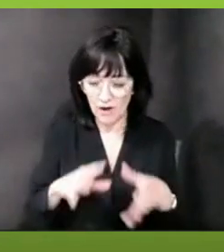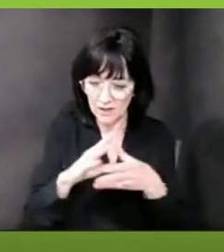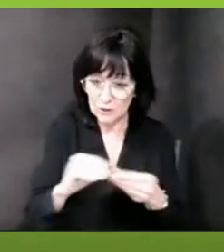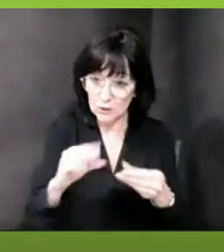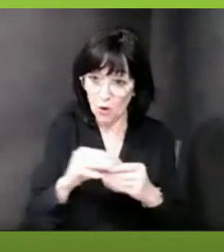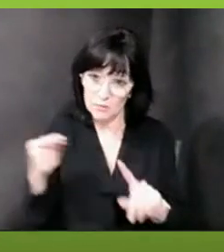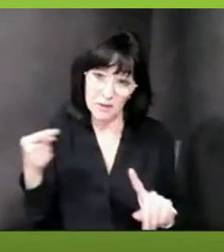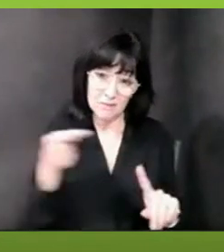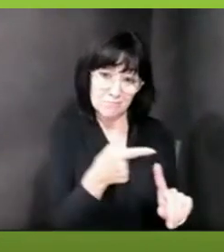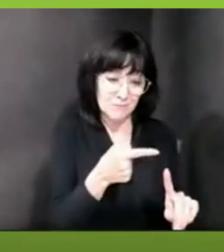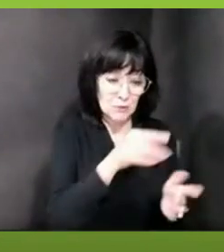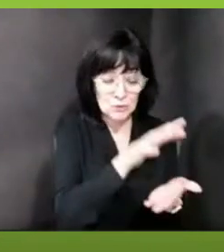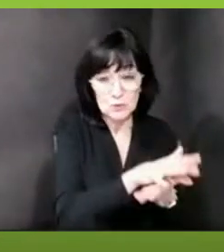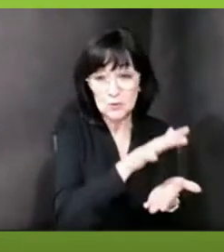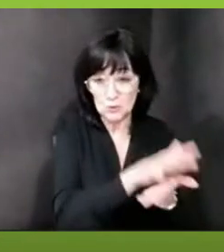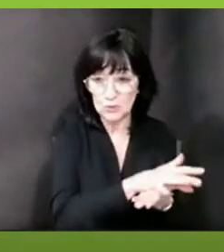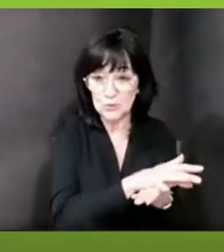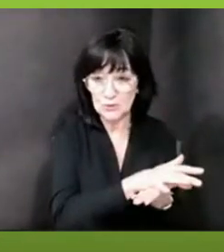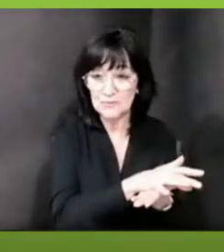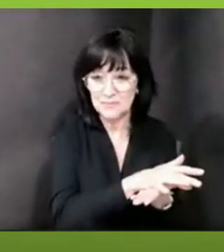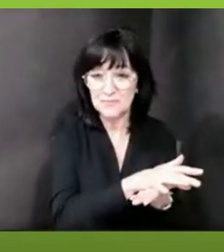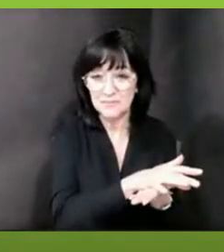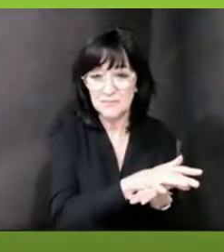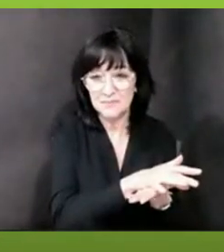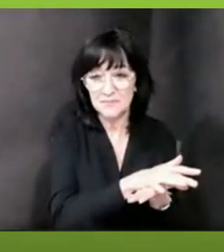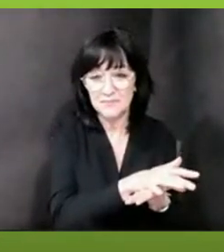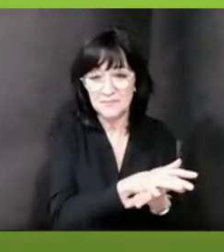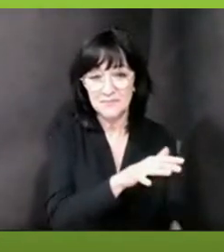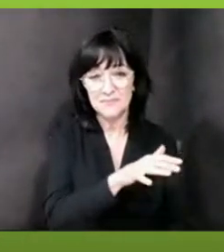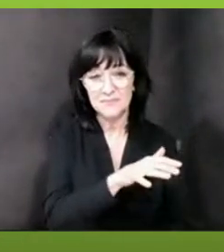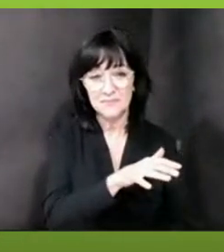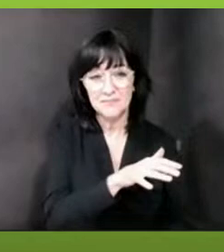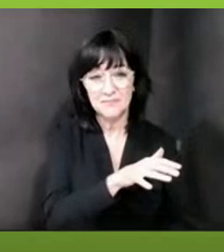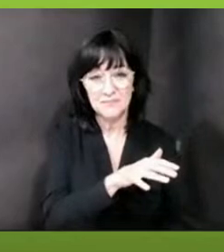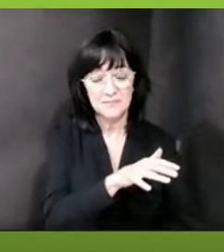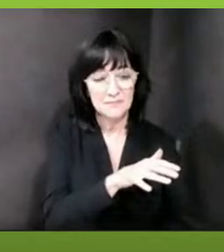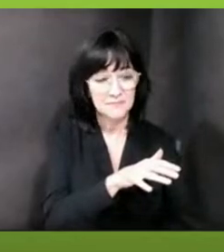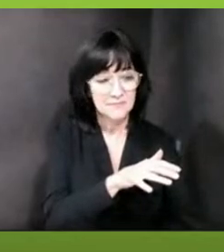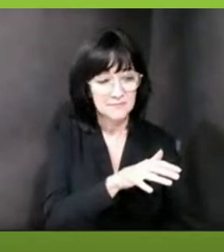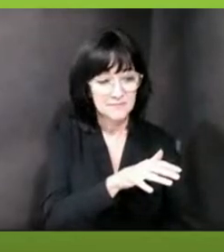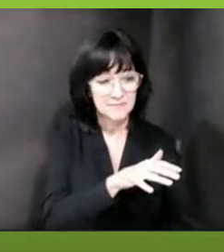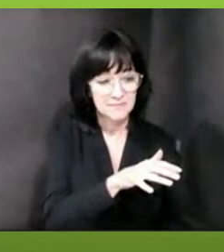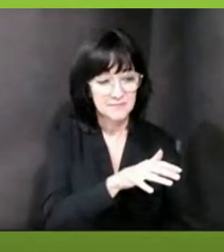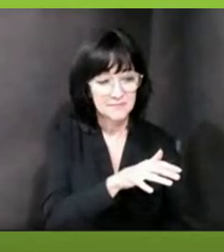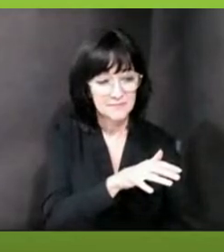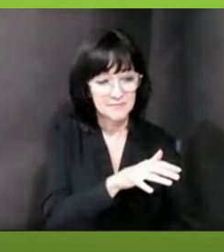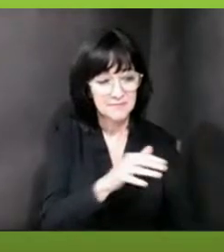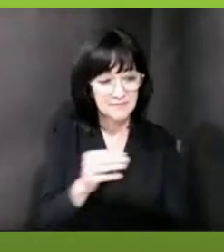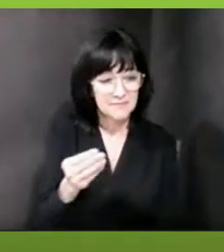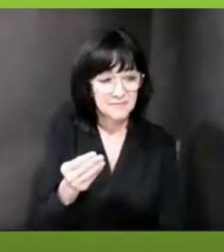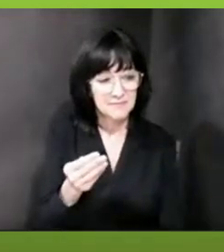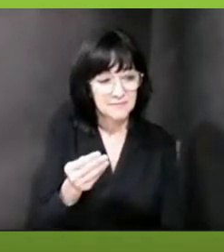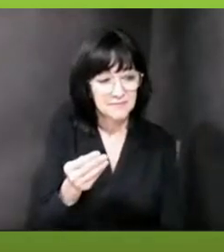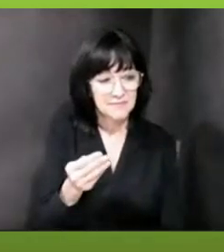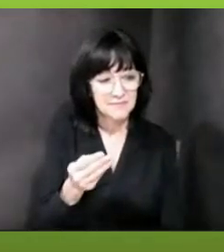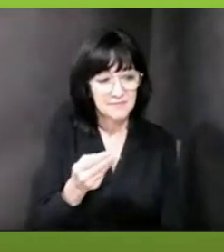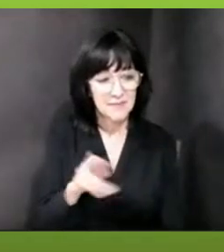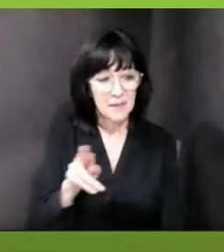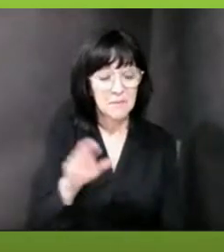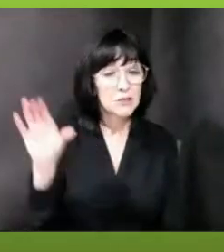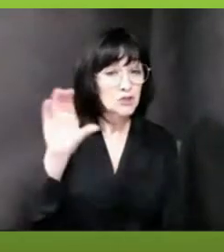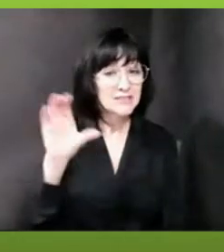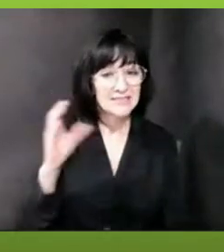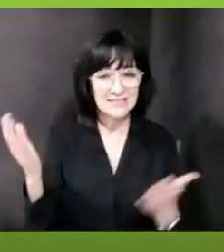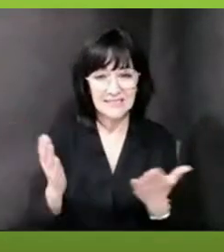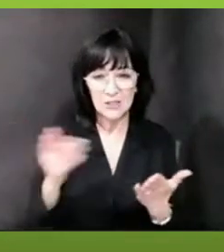school, we have Mr. C here who is in the schools and helping